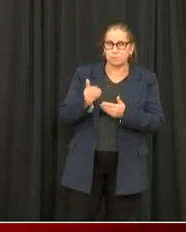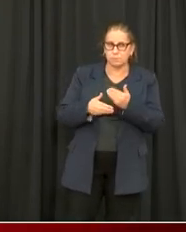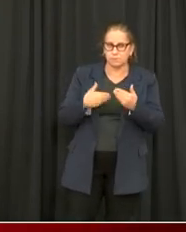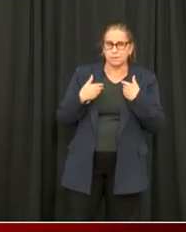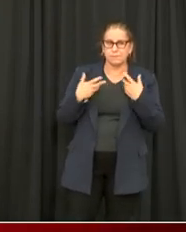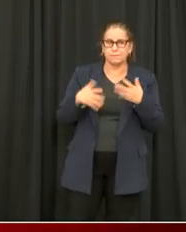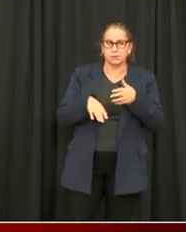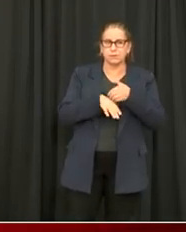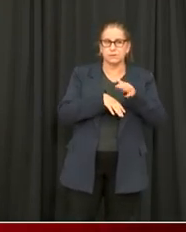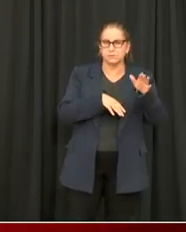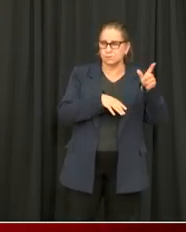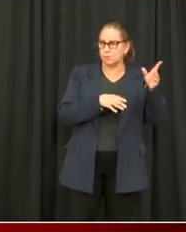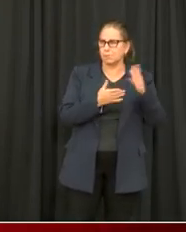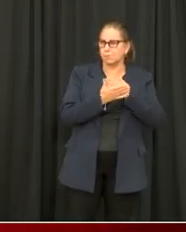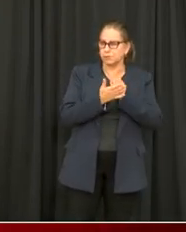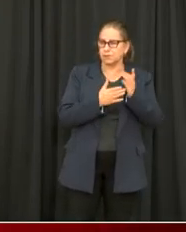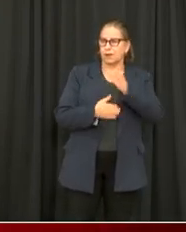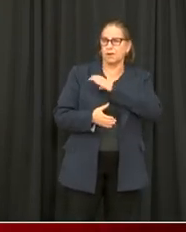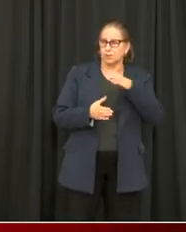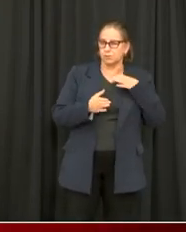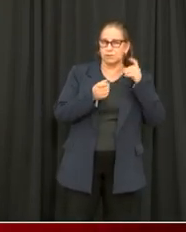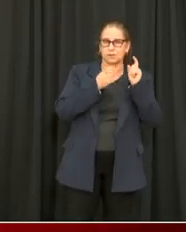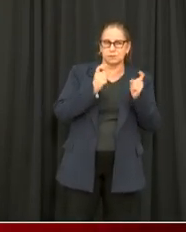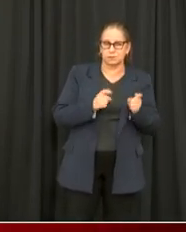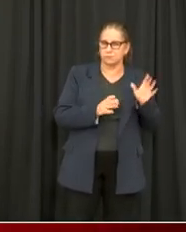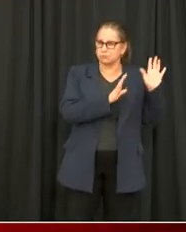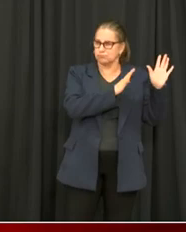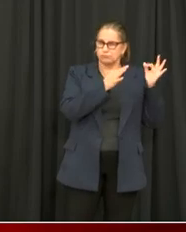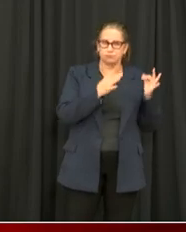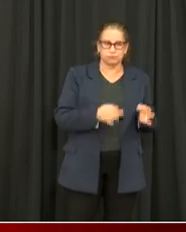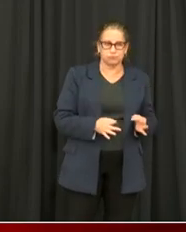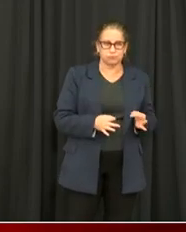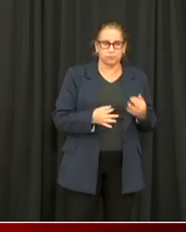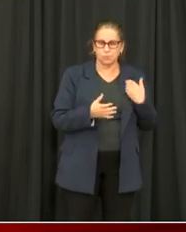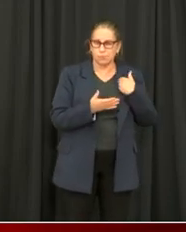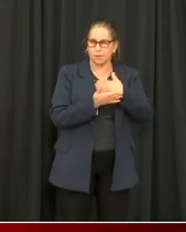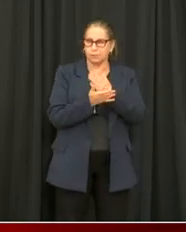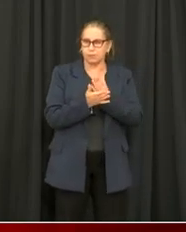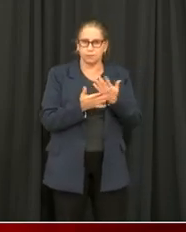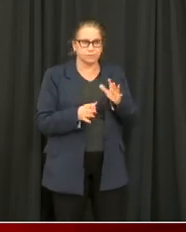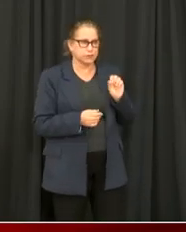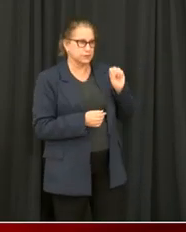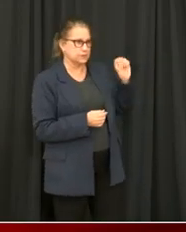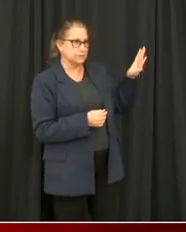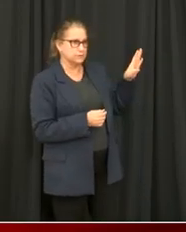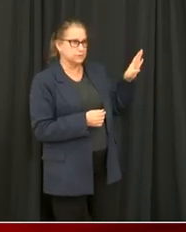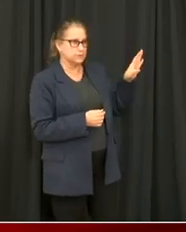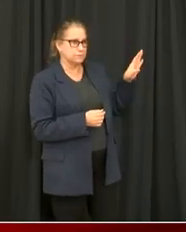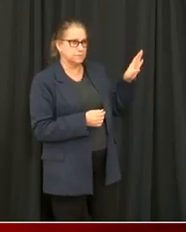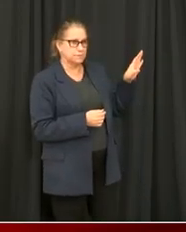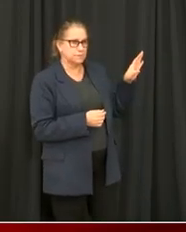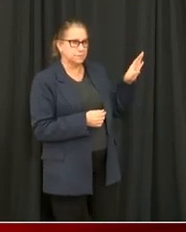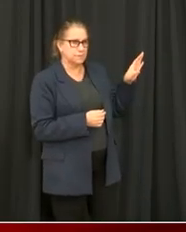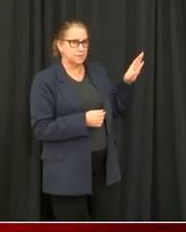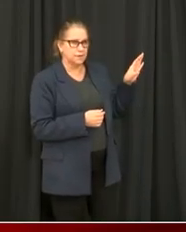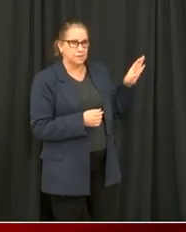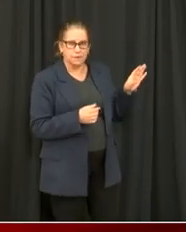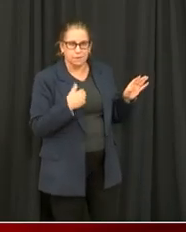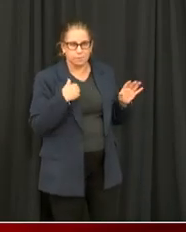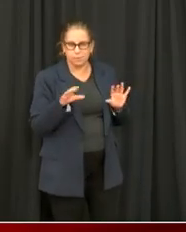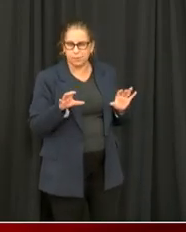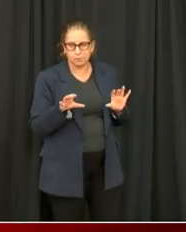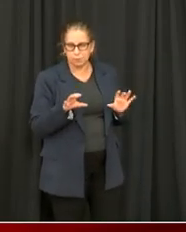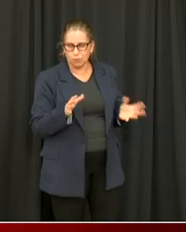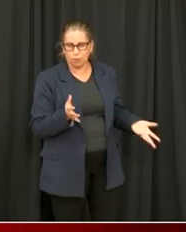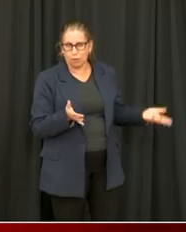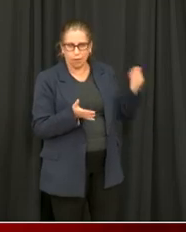can change it. So my budget is in. I'm not doing a do-over of our budget.